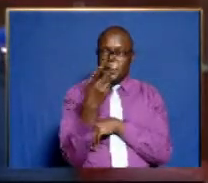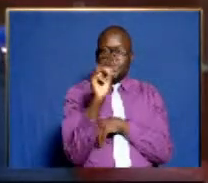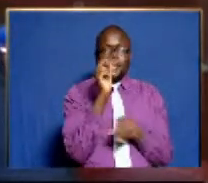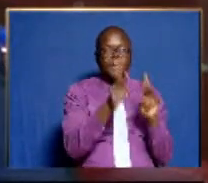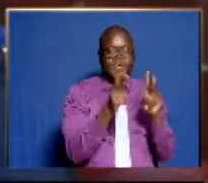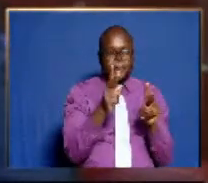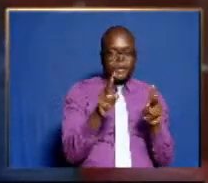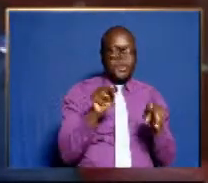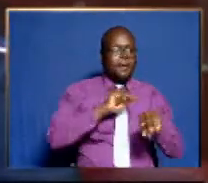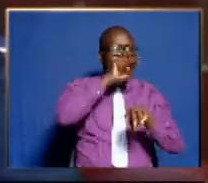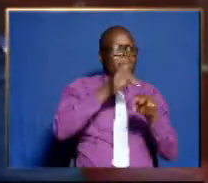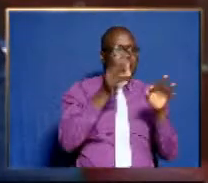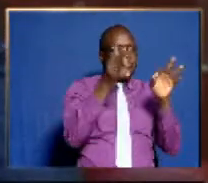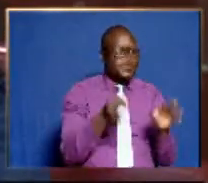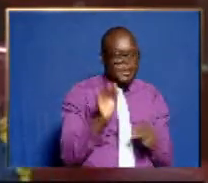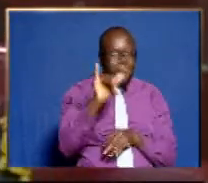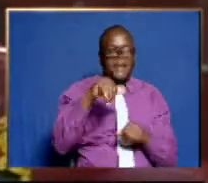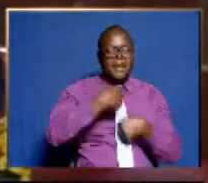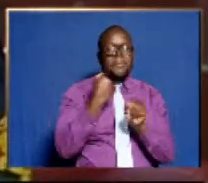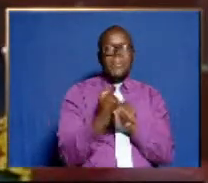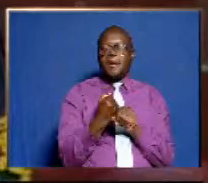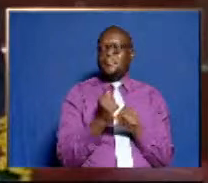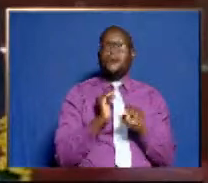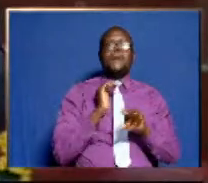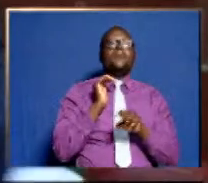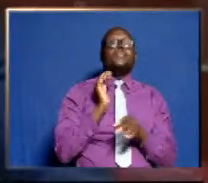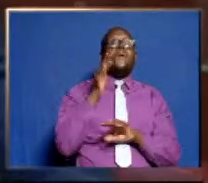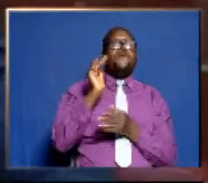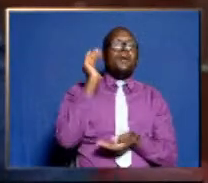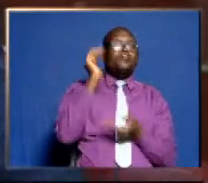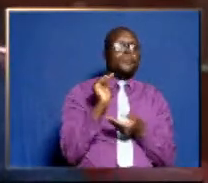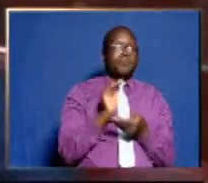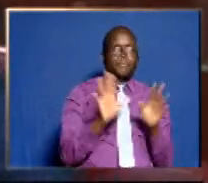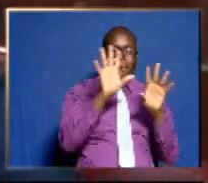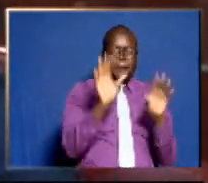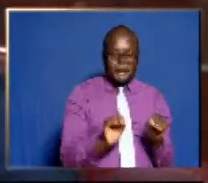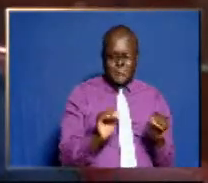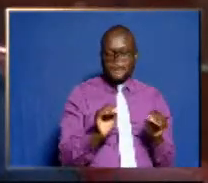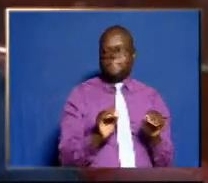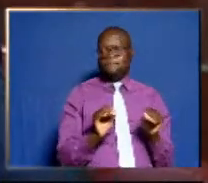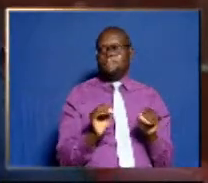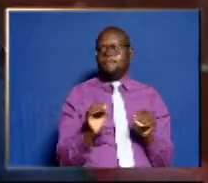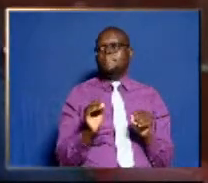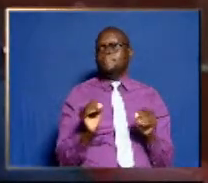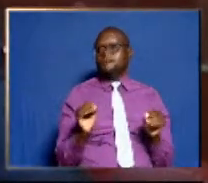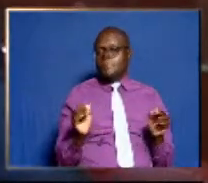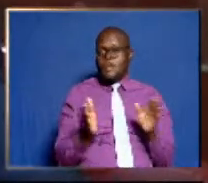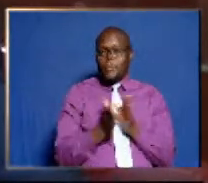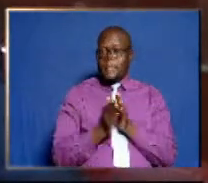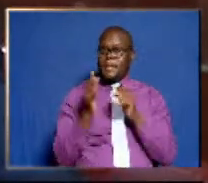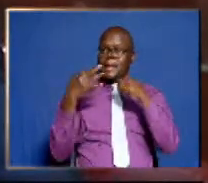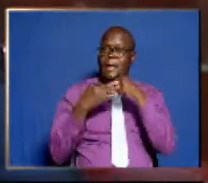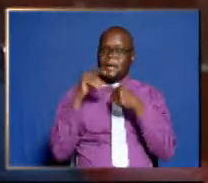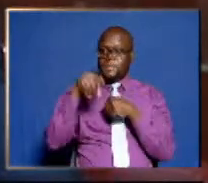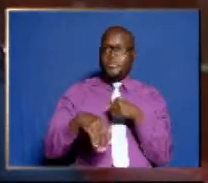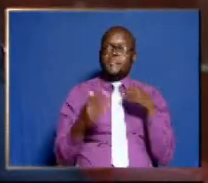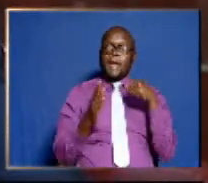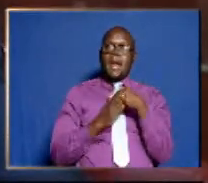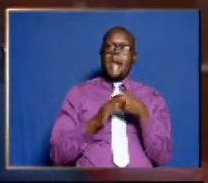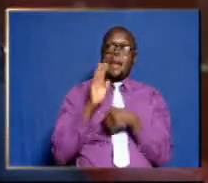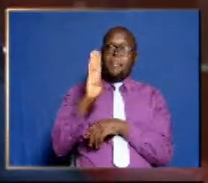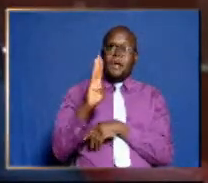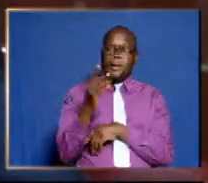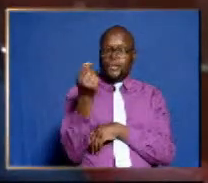by the National Treasury has resulted in an overall reduction of the budget with 8.9 billion